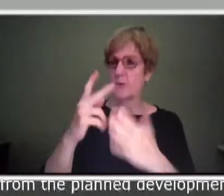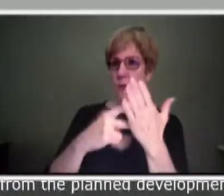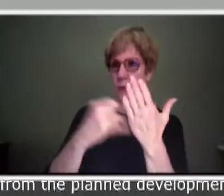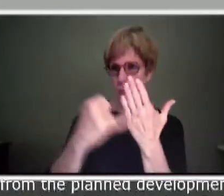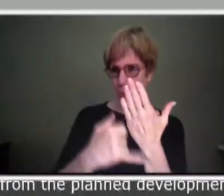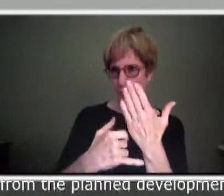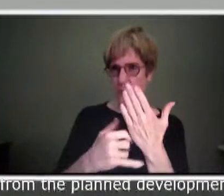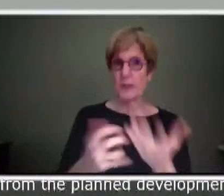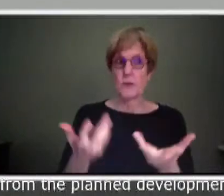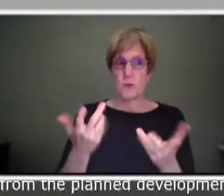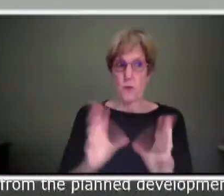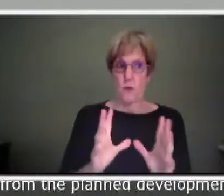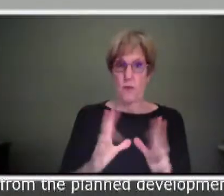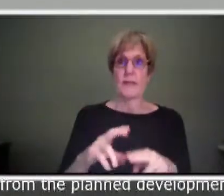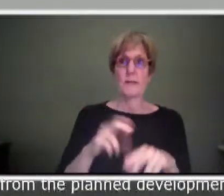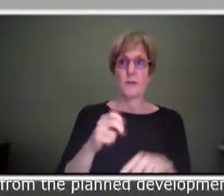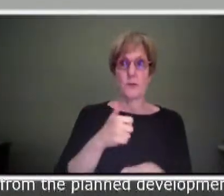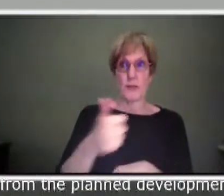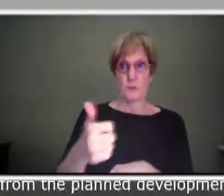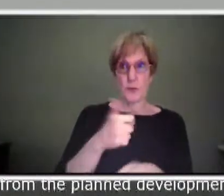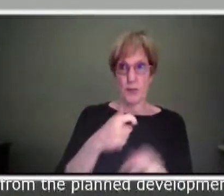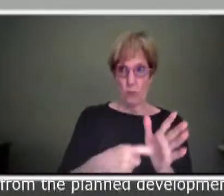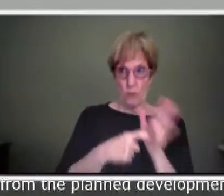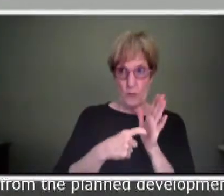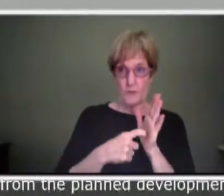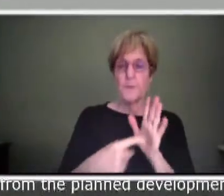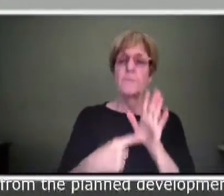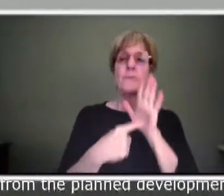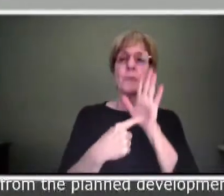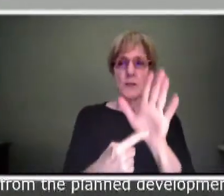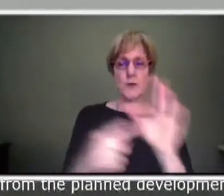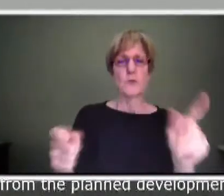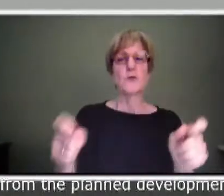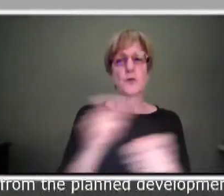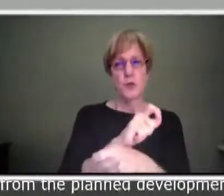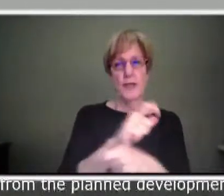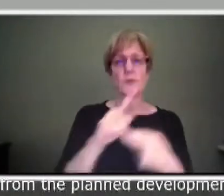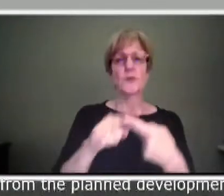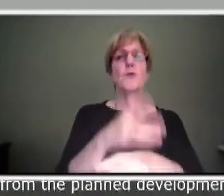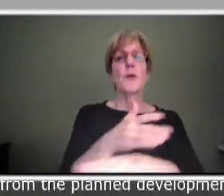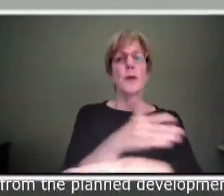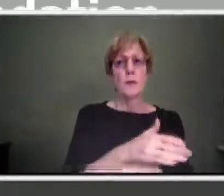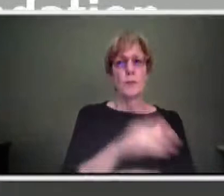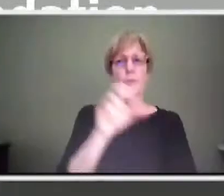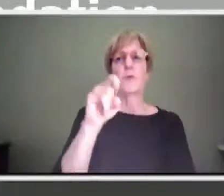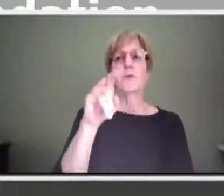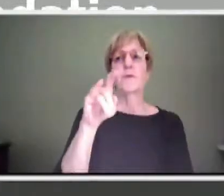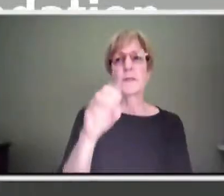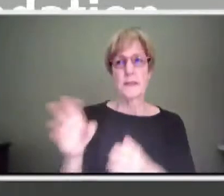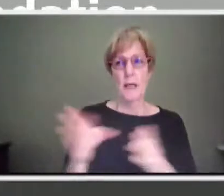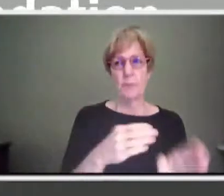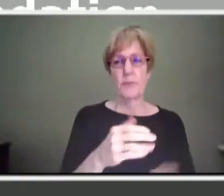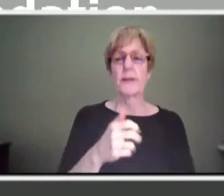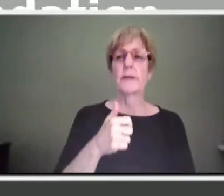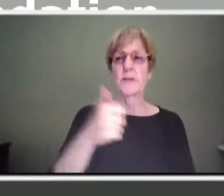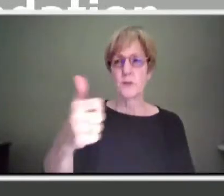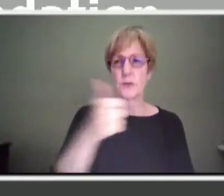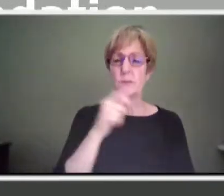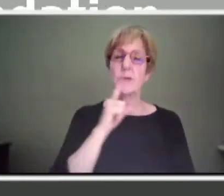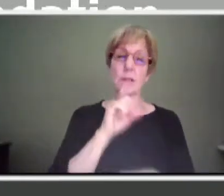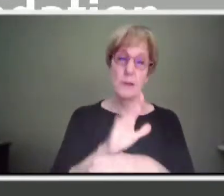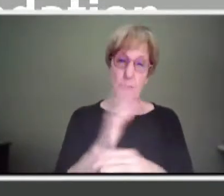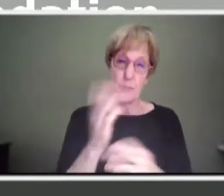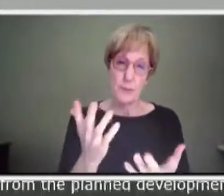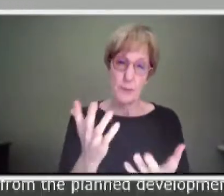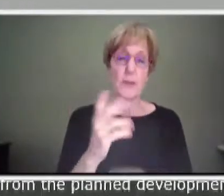existing transportation requirements, and does reflect a substantive change to the approved site plan and overall transportation commitments. To get into